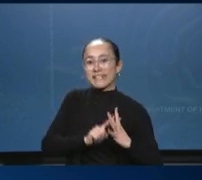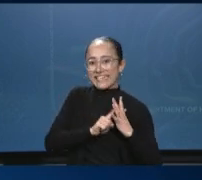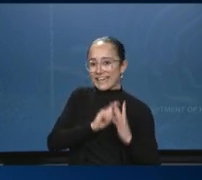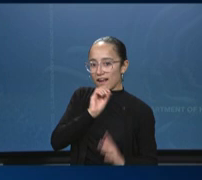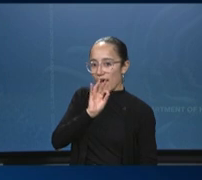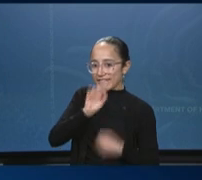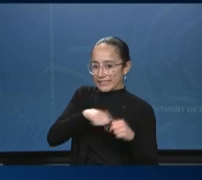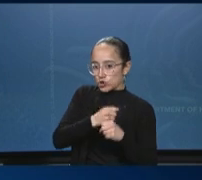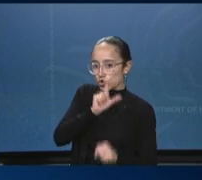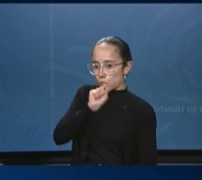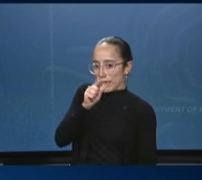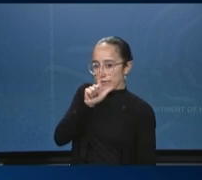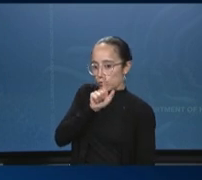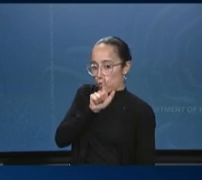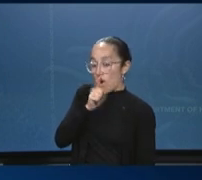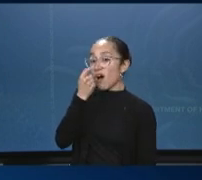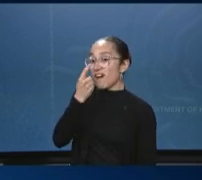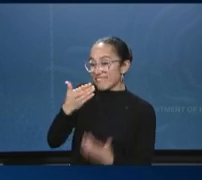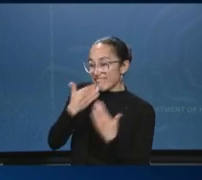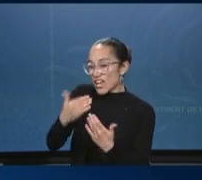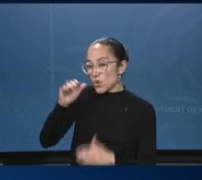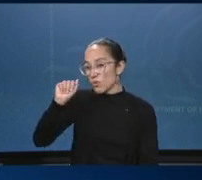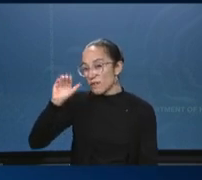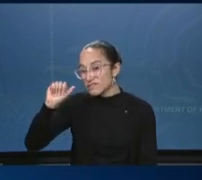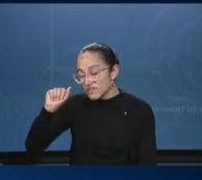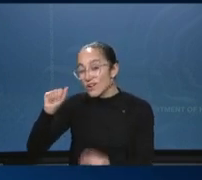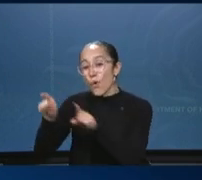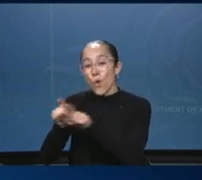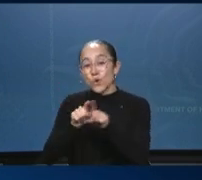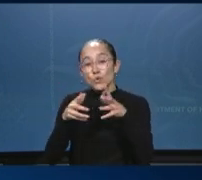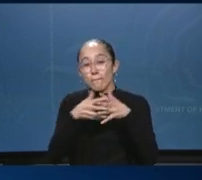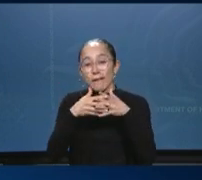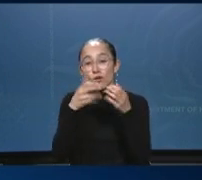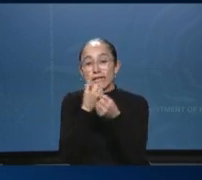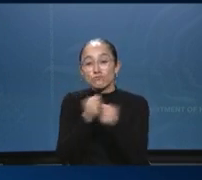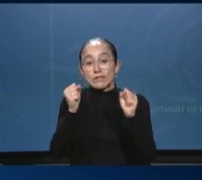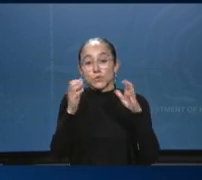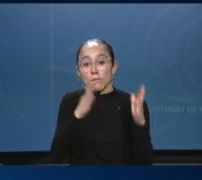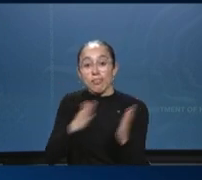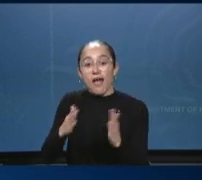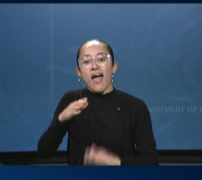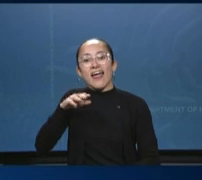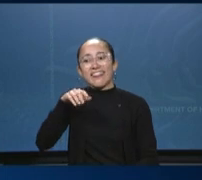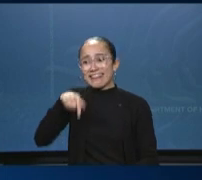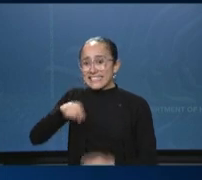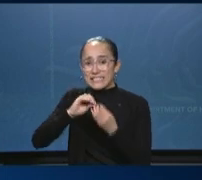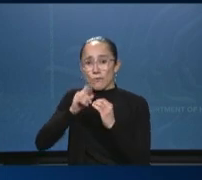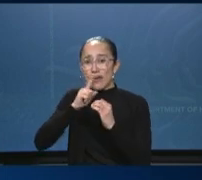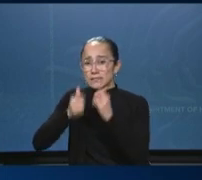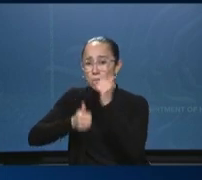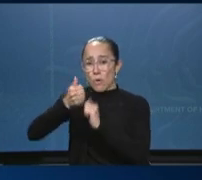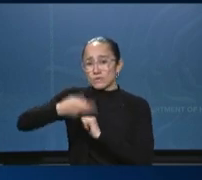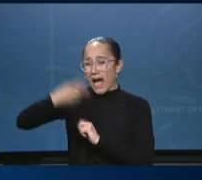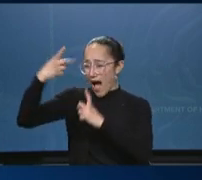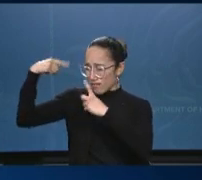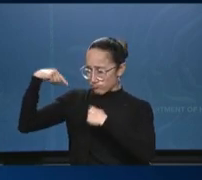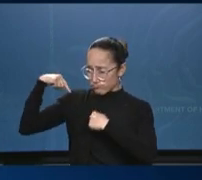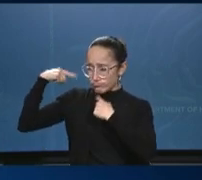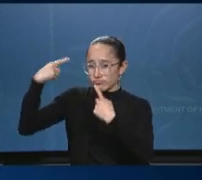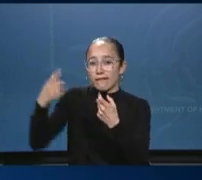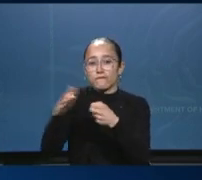2021. Thanks to the Affordable Care Act and the American Rescue Plan, this is the highest number of covered